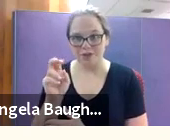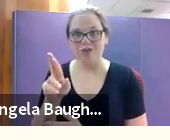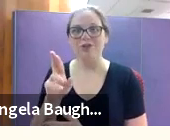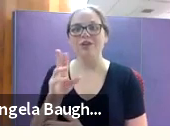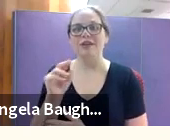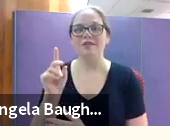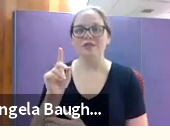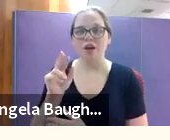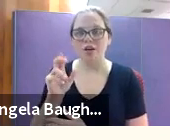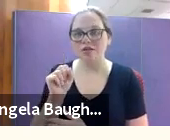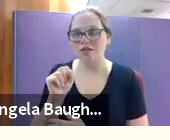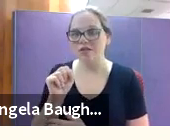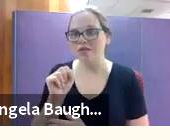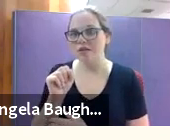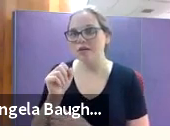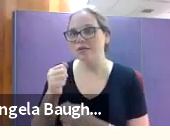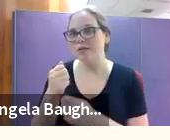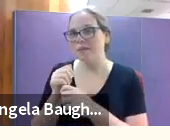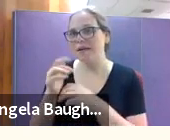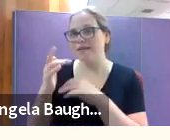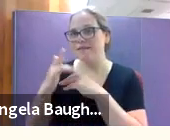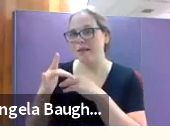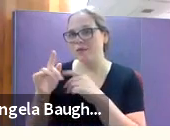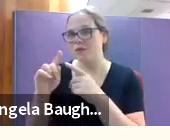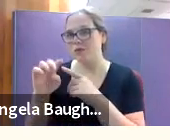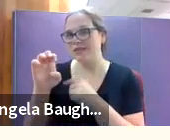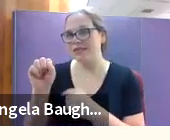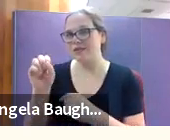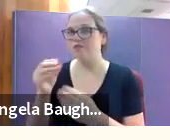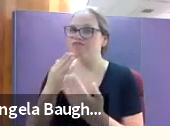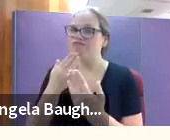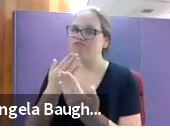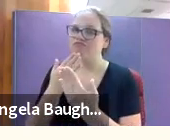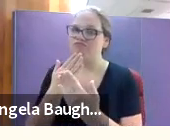fund grants available to ESOs.